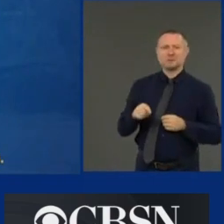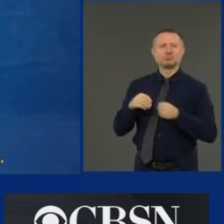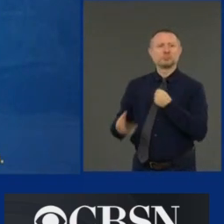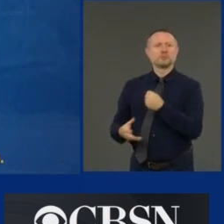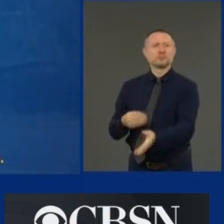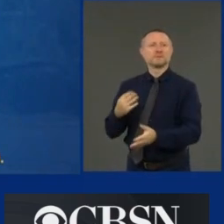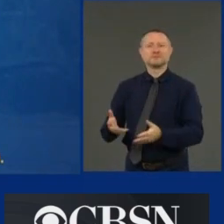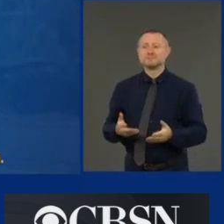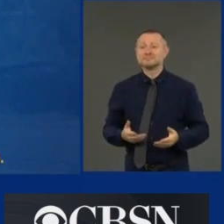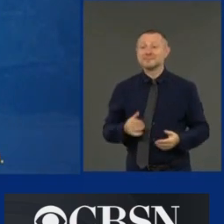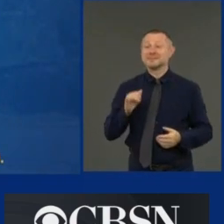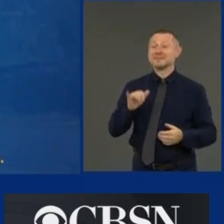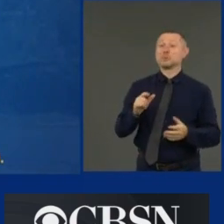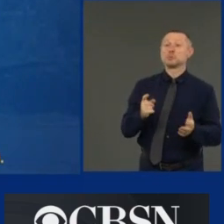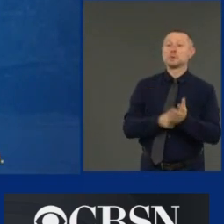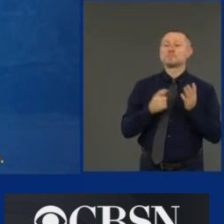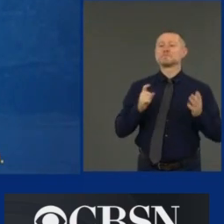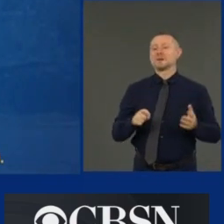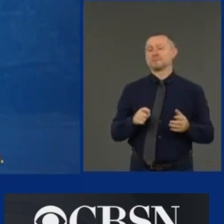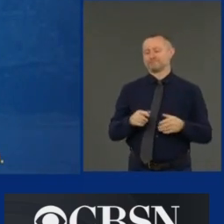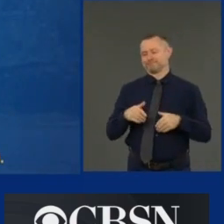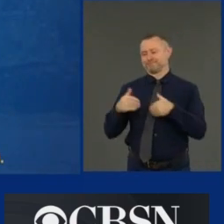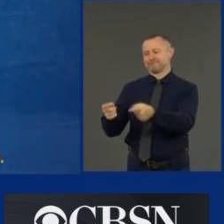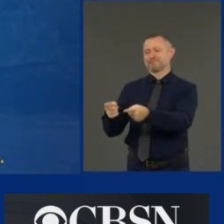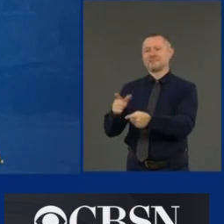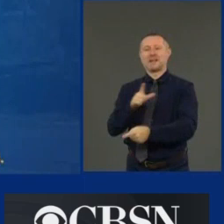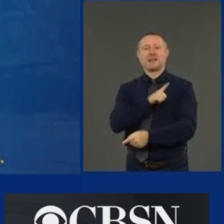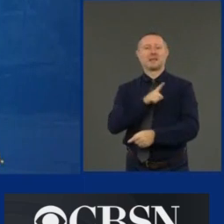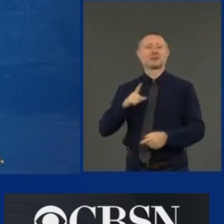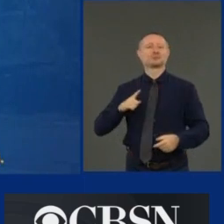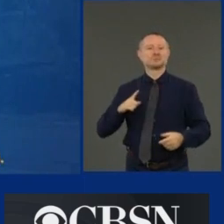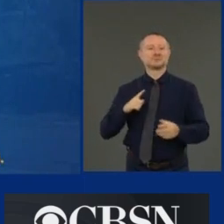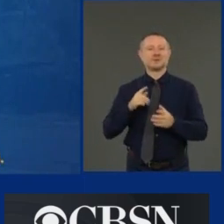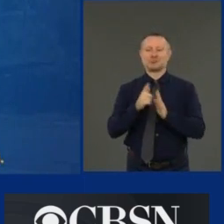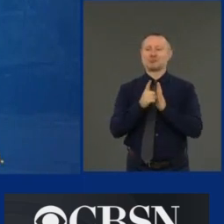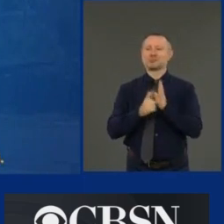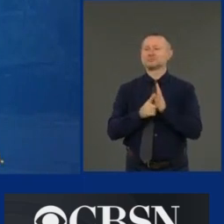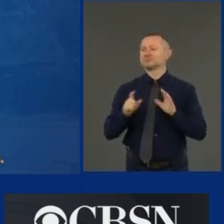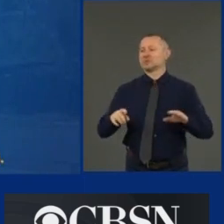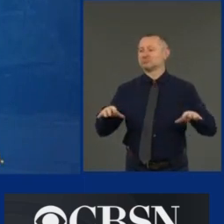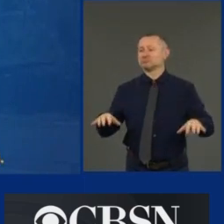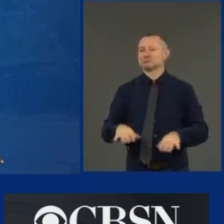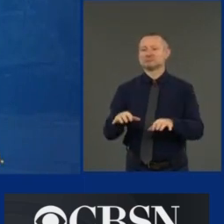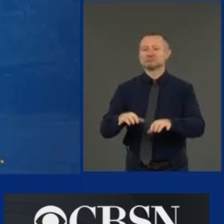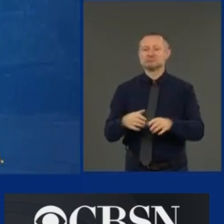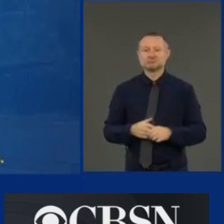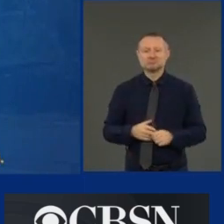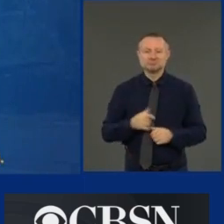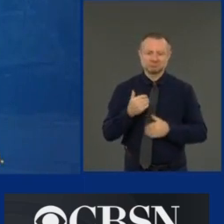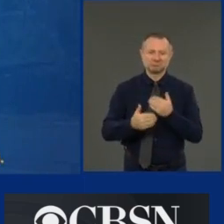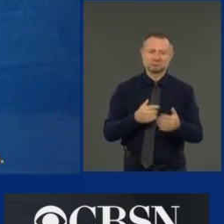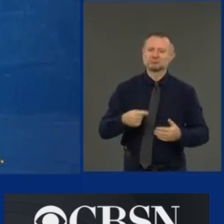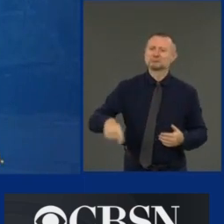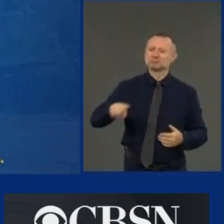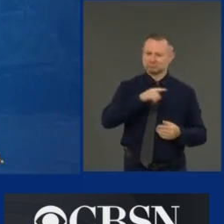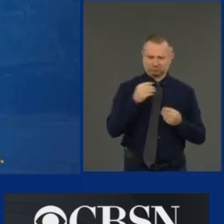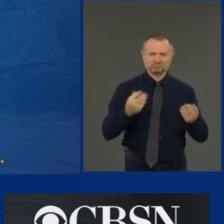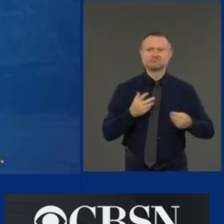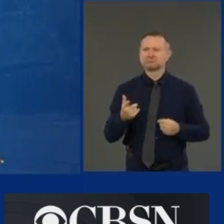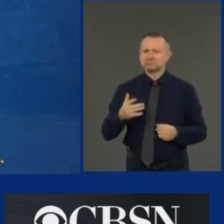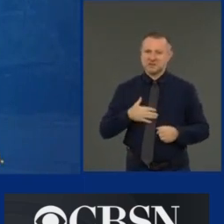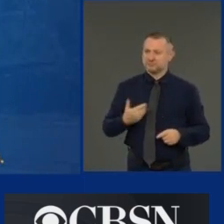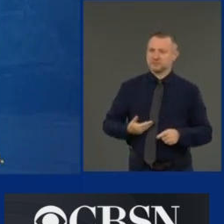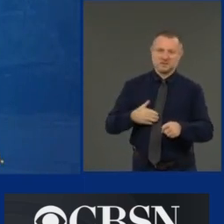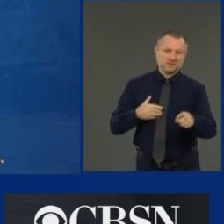going to require a change to the law. I've heard many legislators about how they're upset. If you're upset,